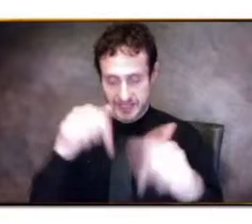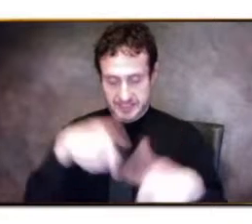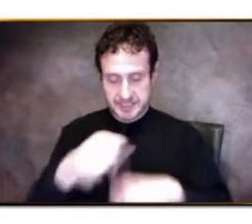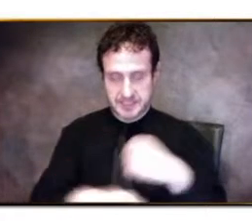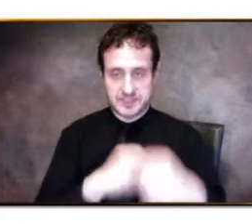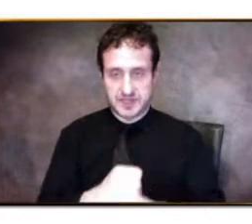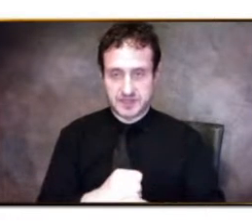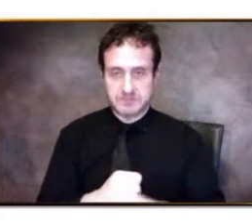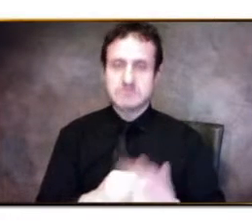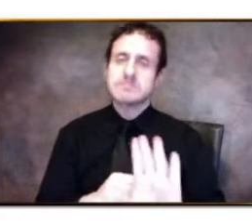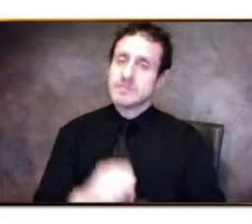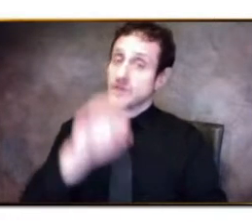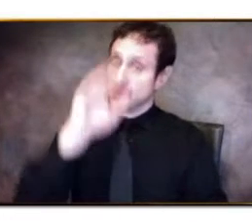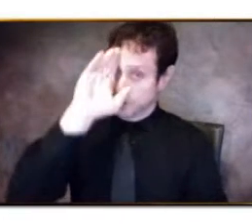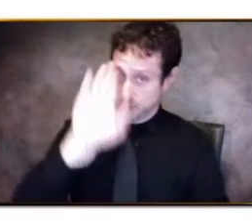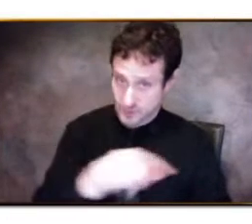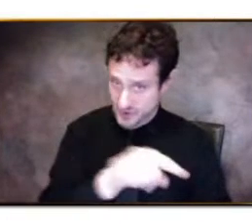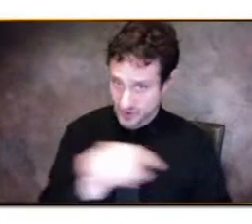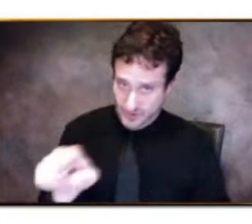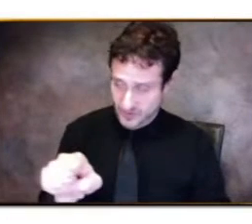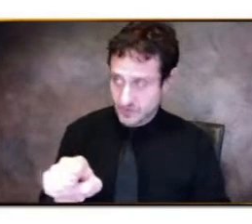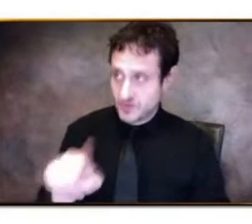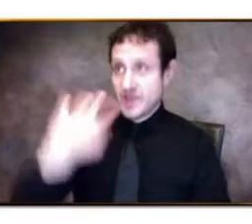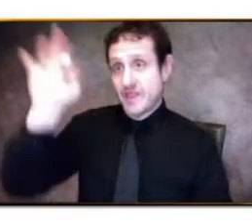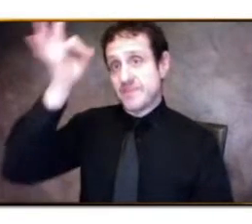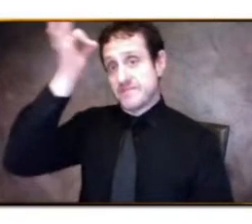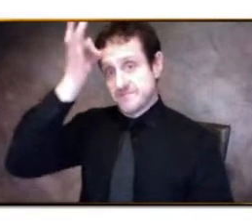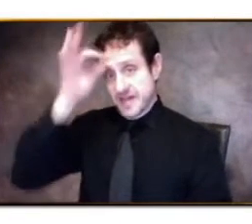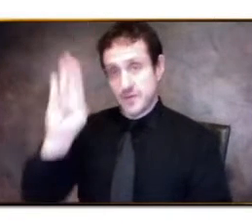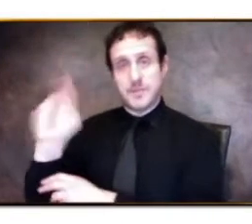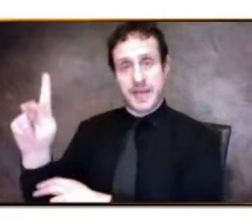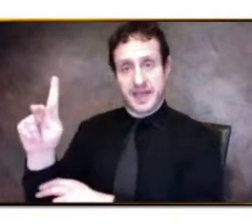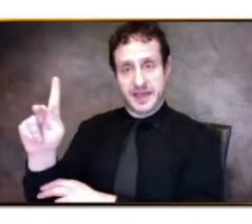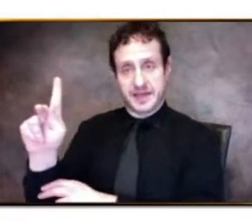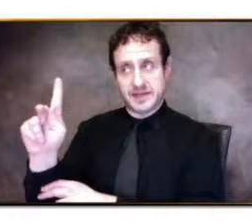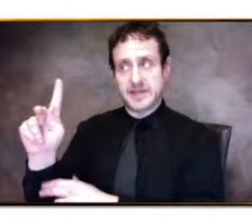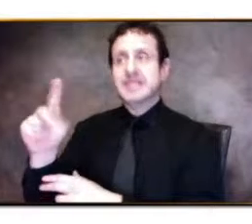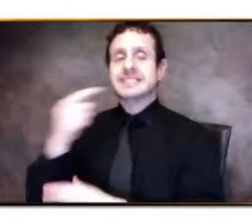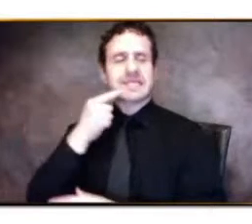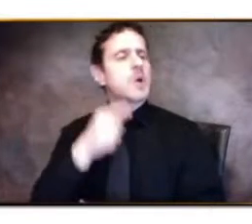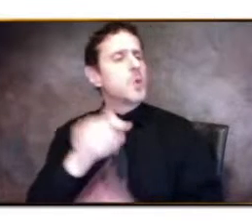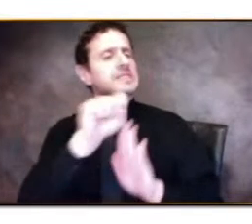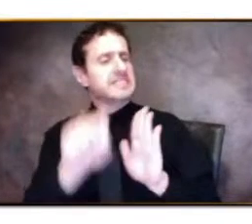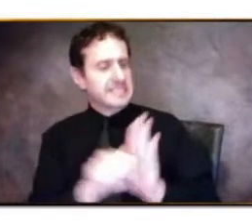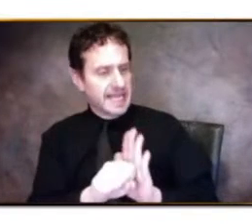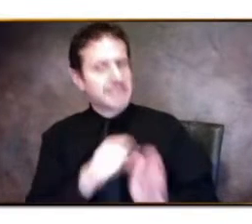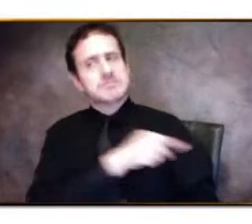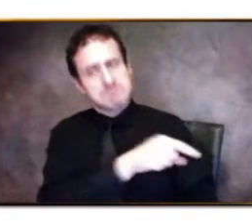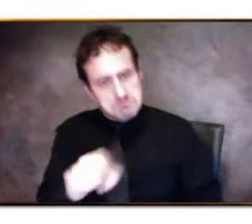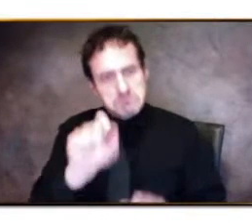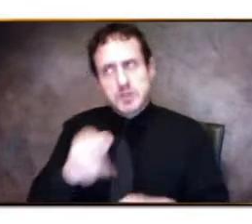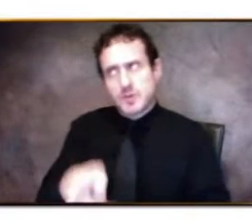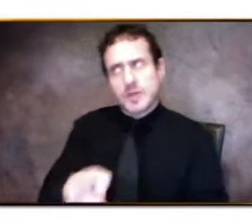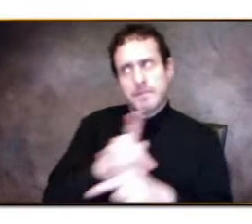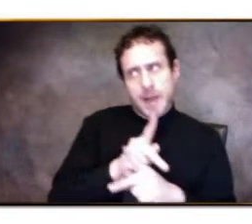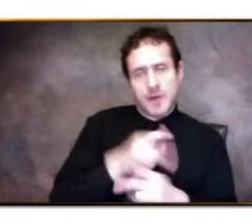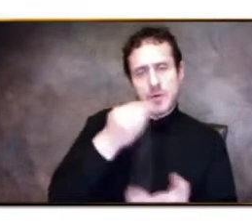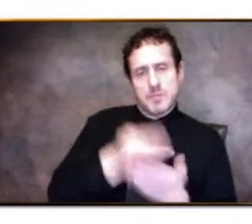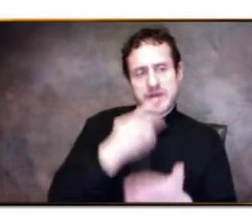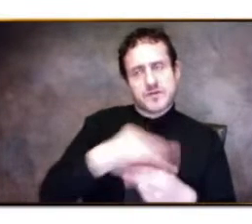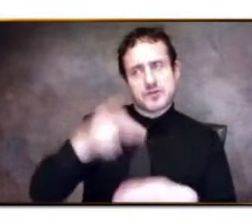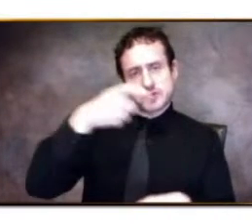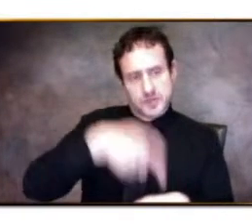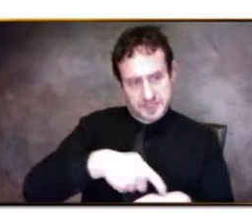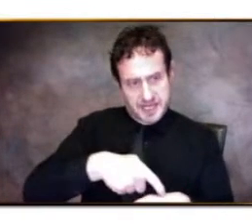the Federal Reserve is allowing states to borrow short-term funds to help weather the financial storm created